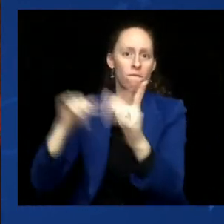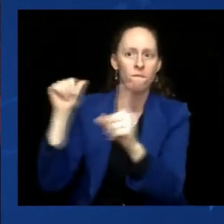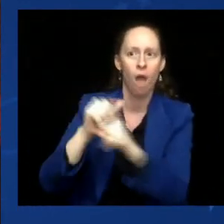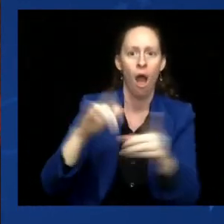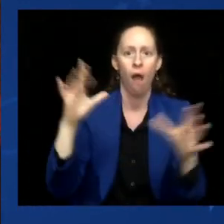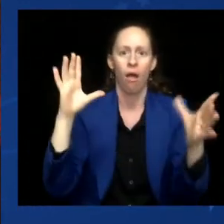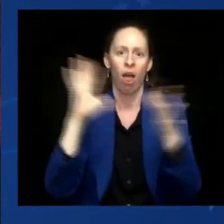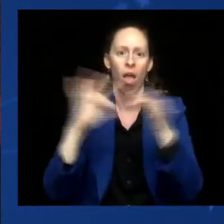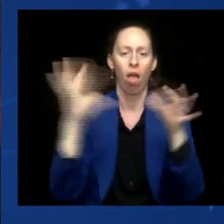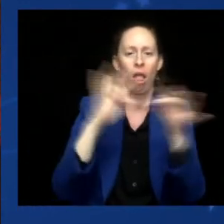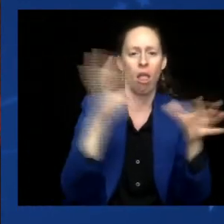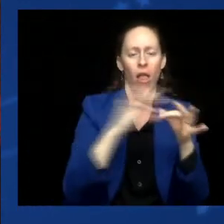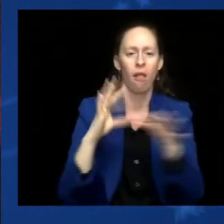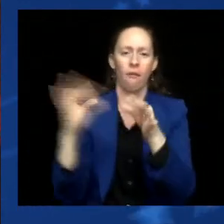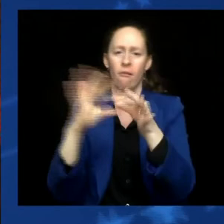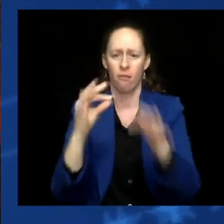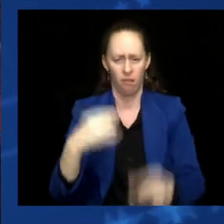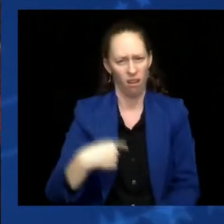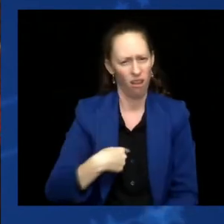lost.